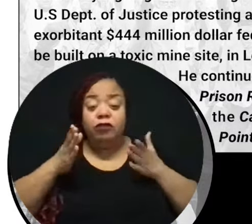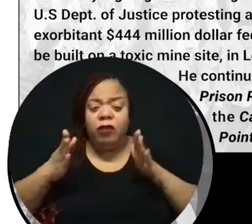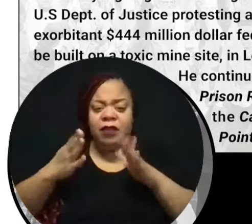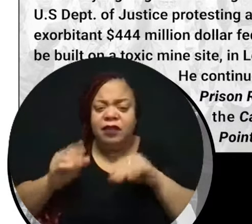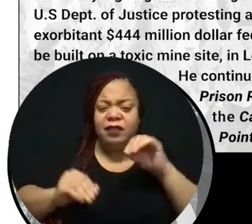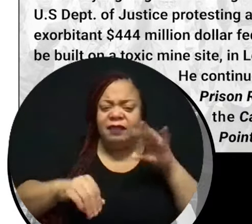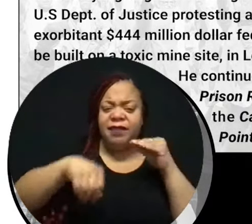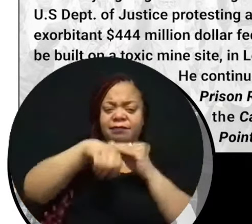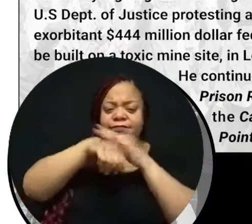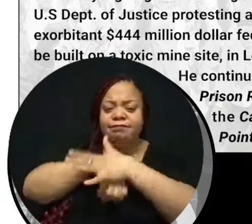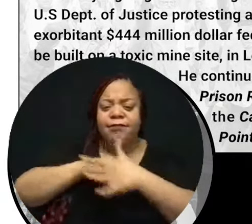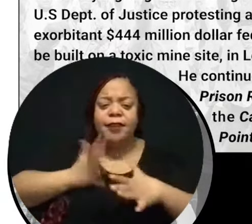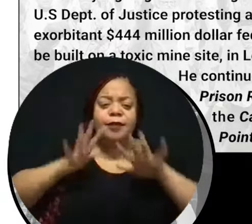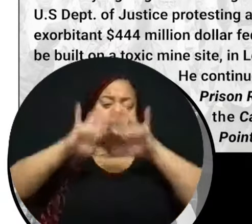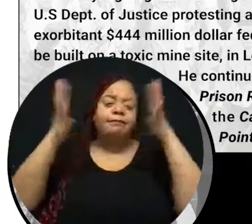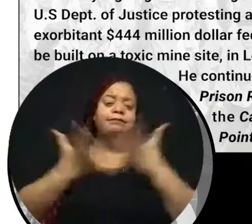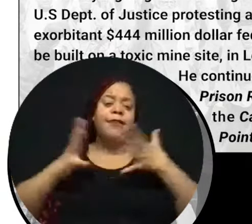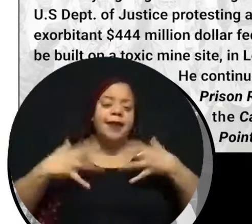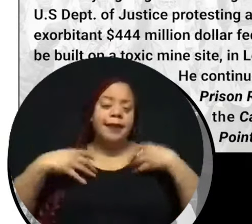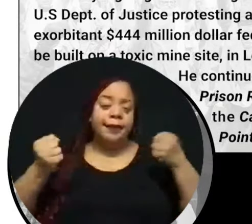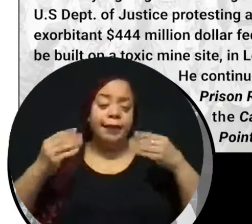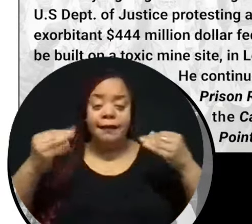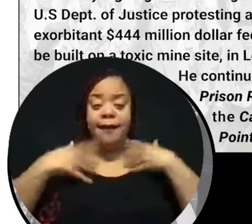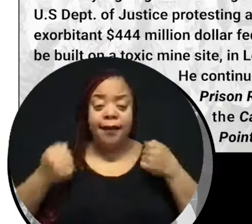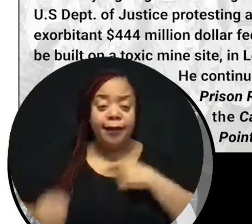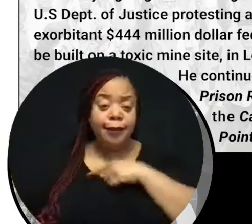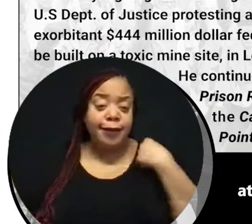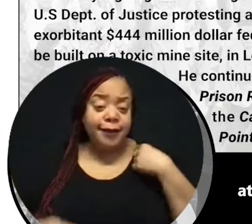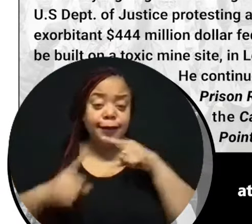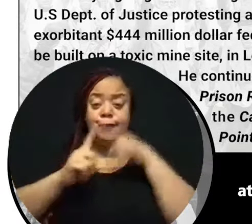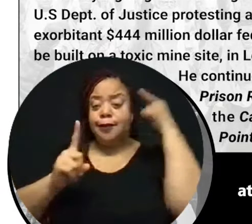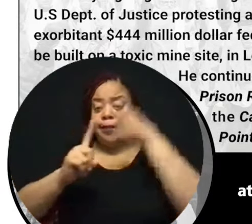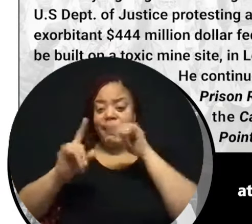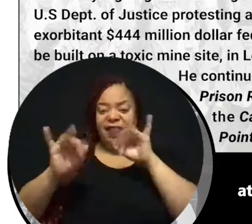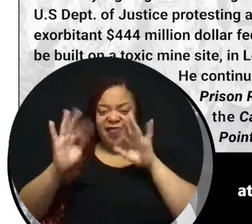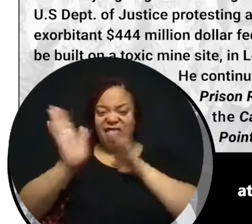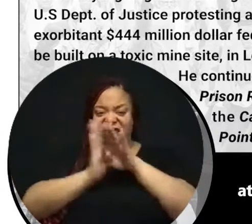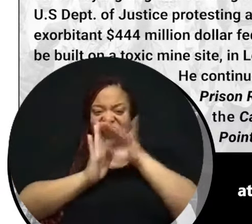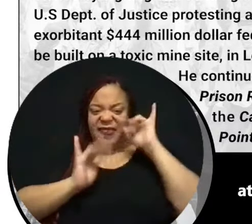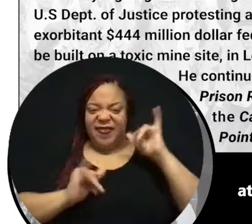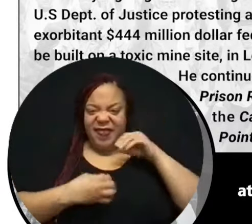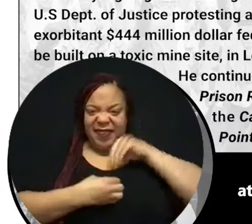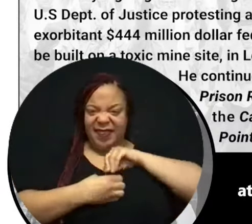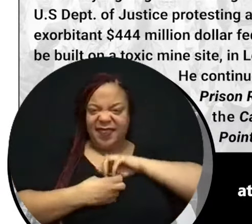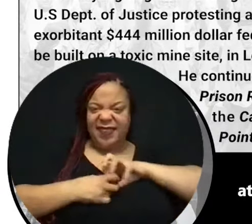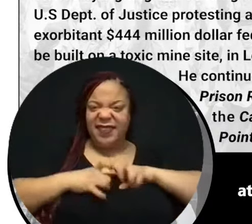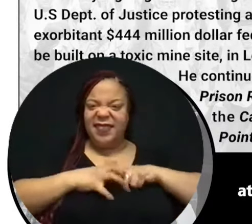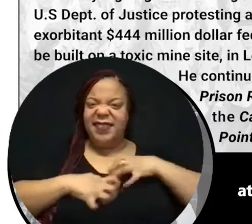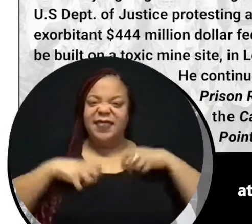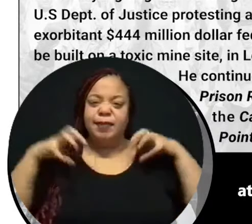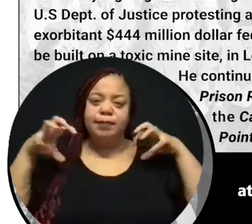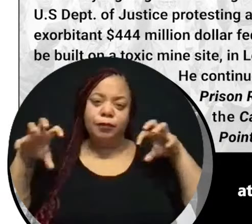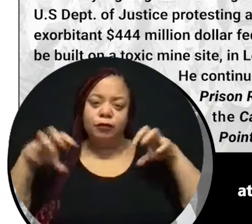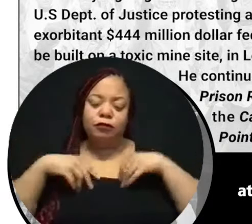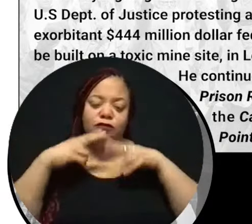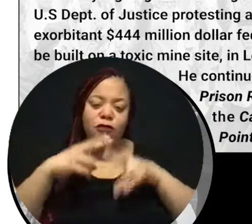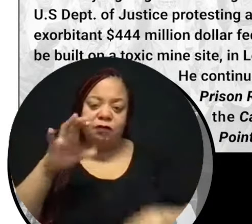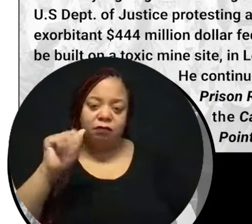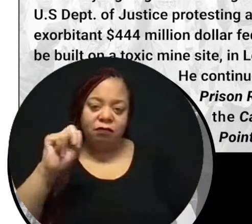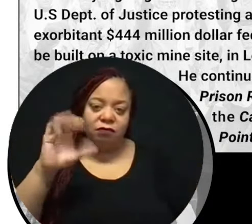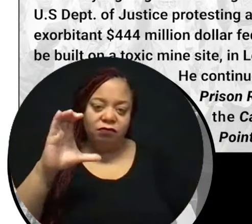I call cancer. Speaking of which, did you know that I'm incarcerated in the heart of Schuylkill